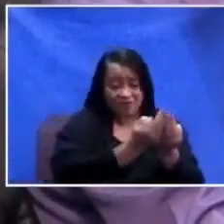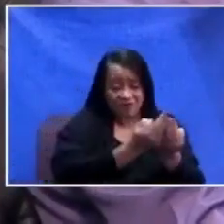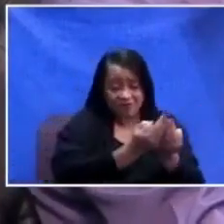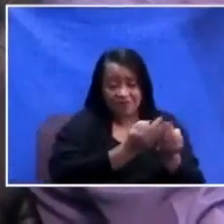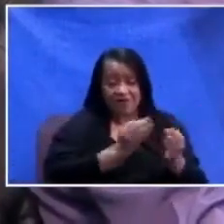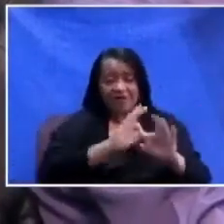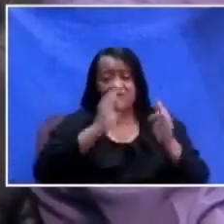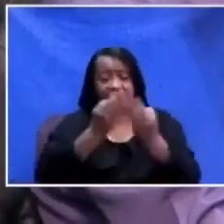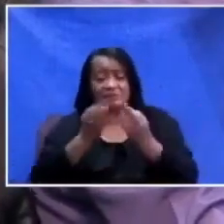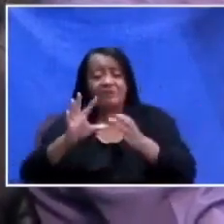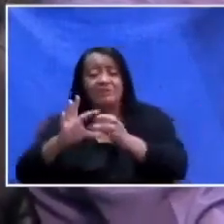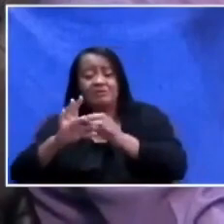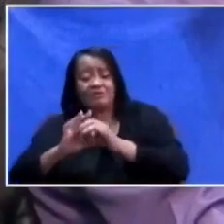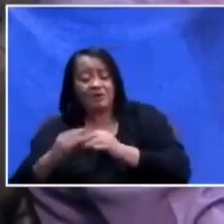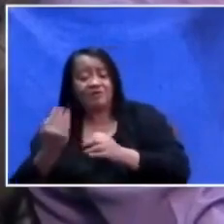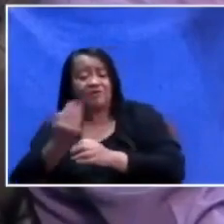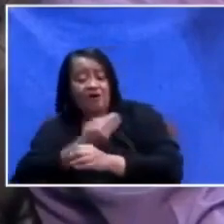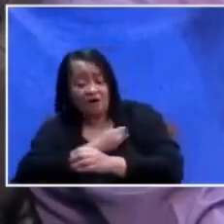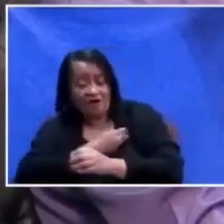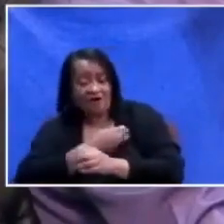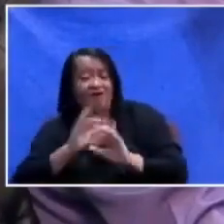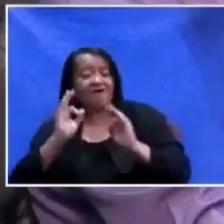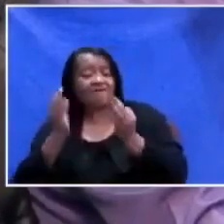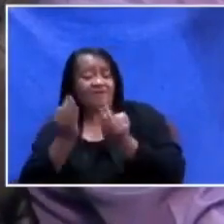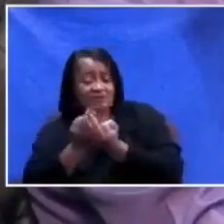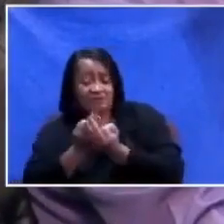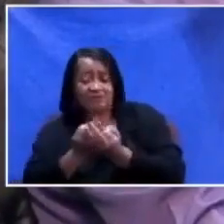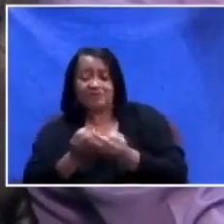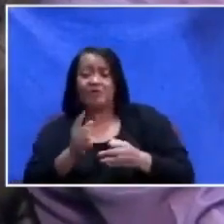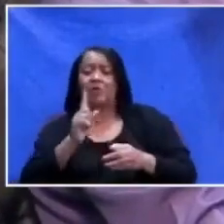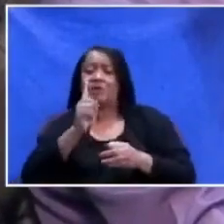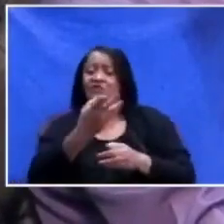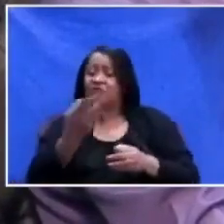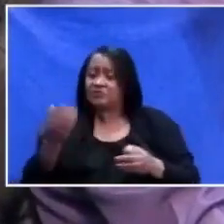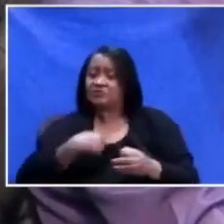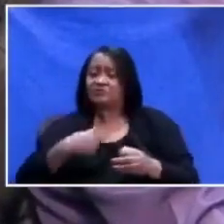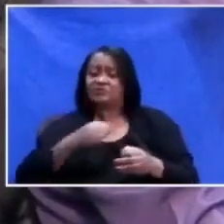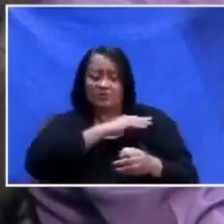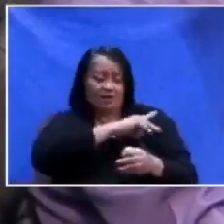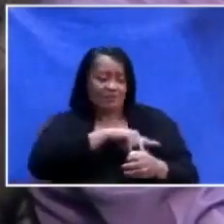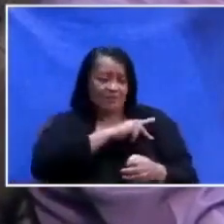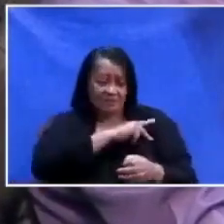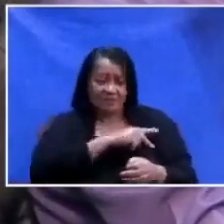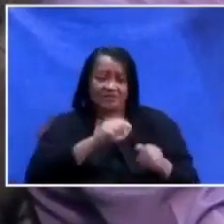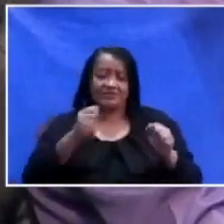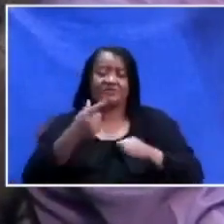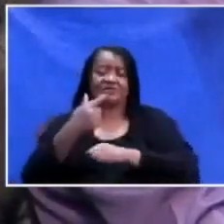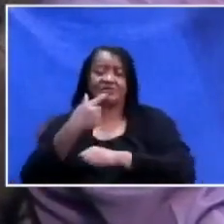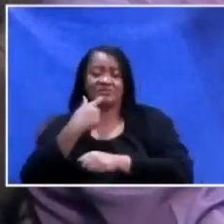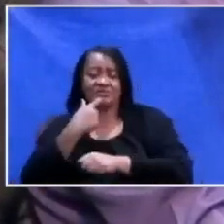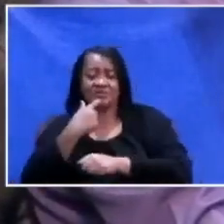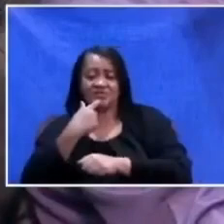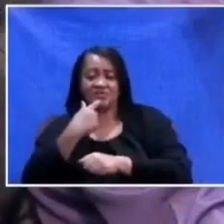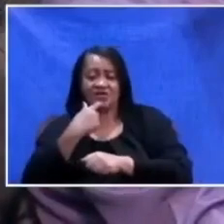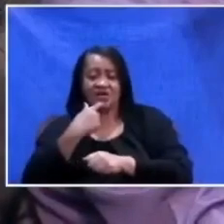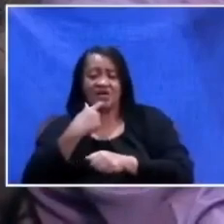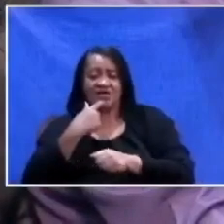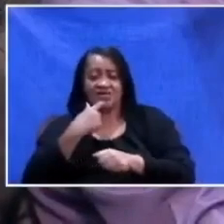been a memorable 42 years. There isn't one thing that I personally can say that stood